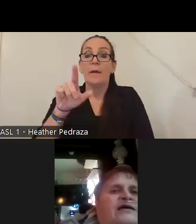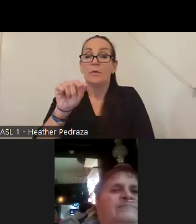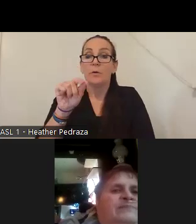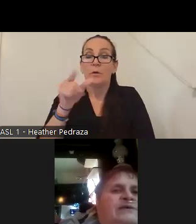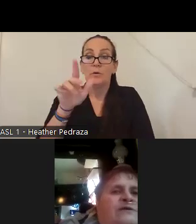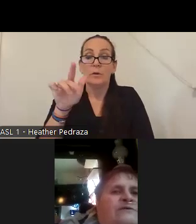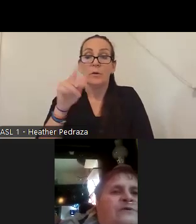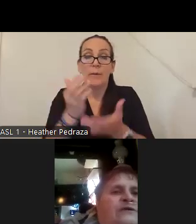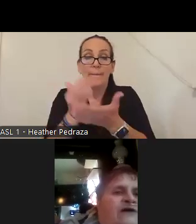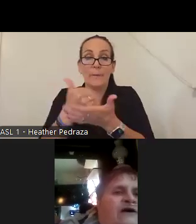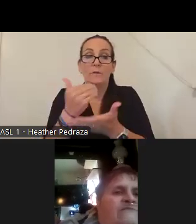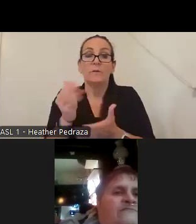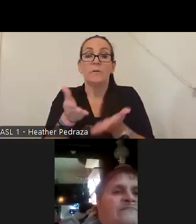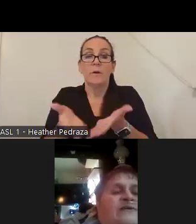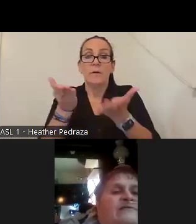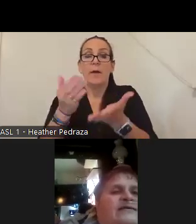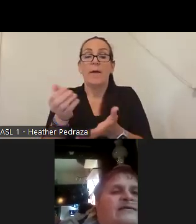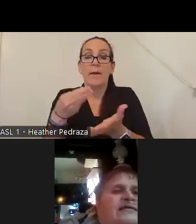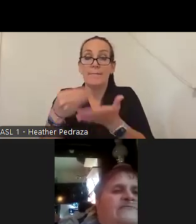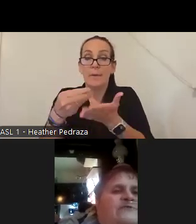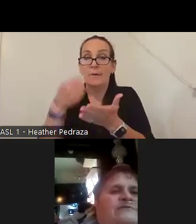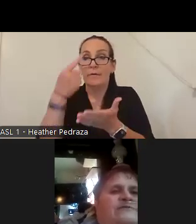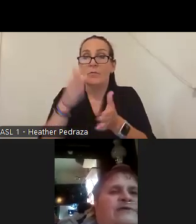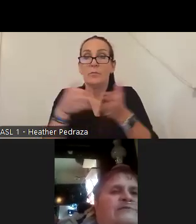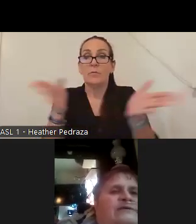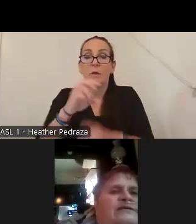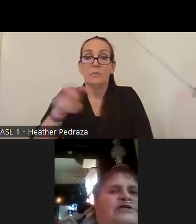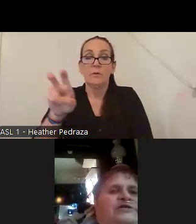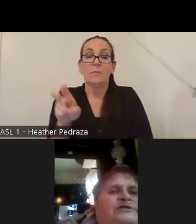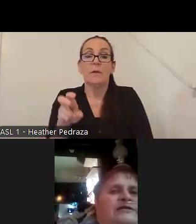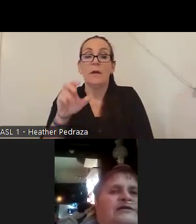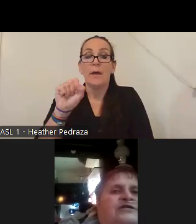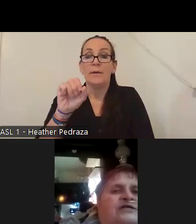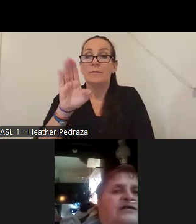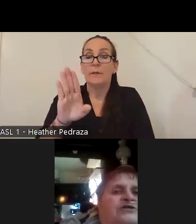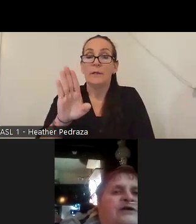SB 125. The task force to make recommendations to